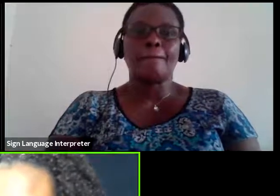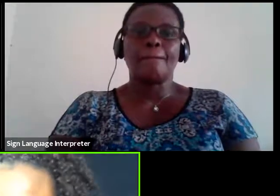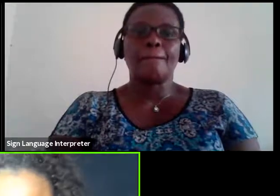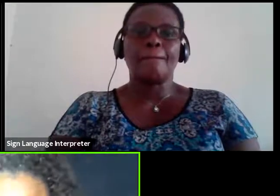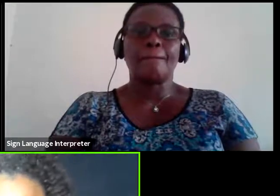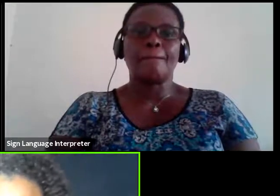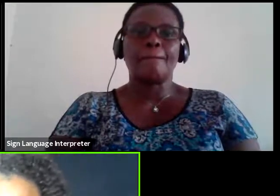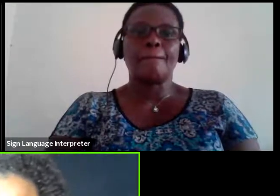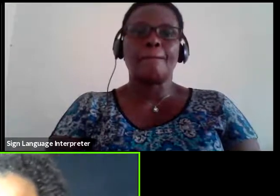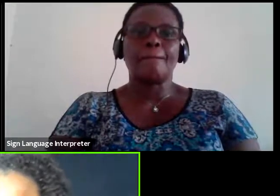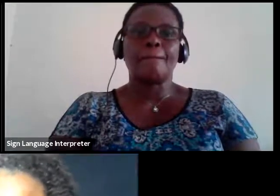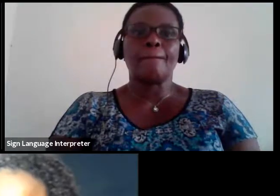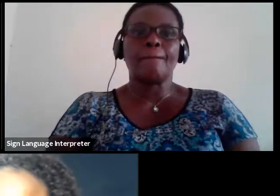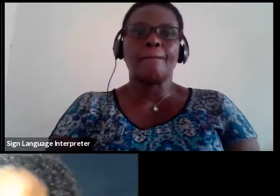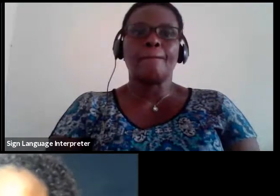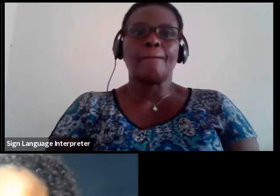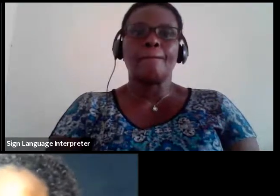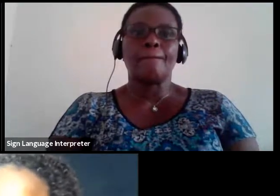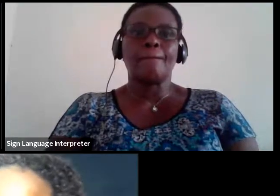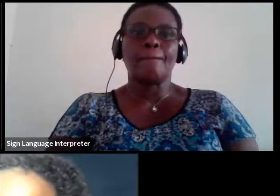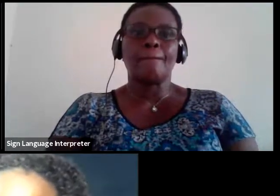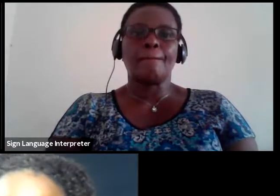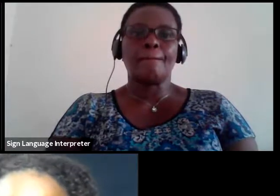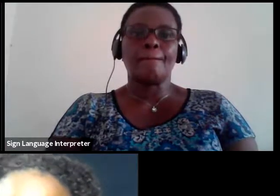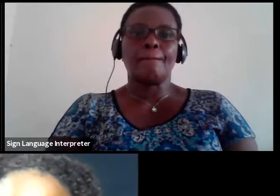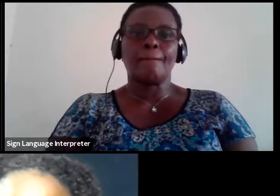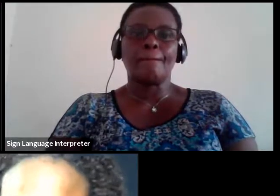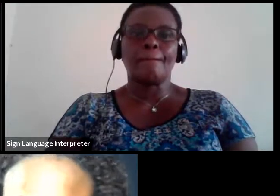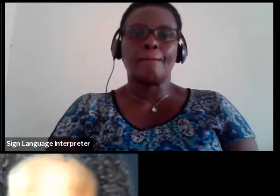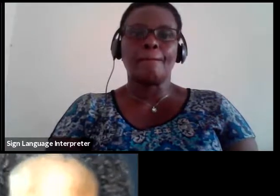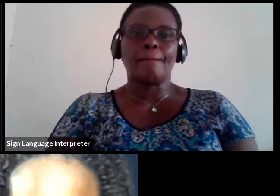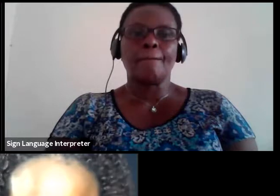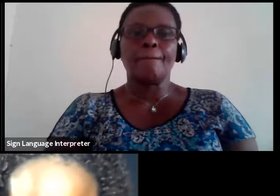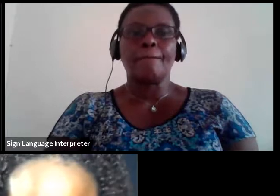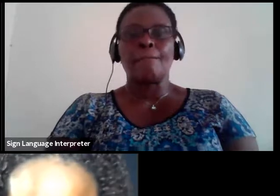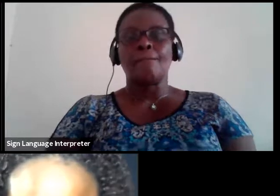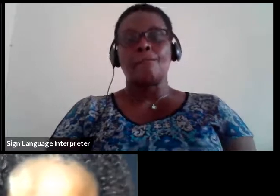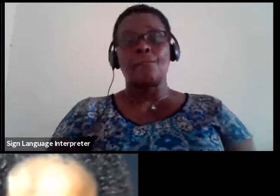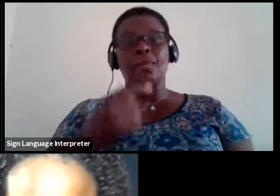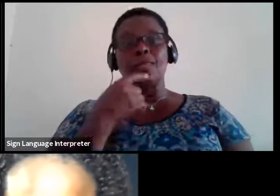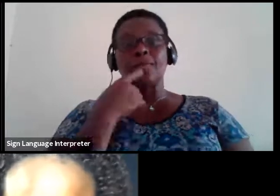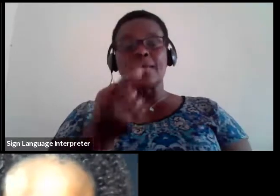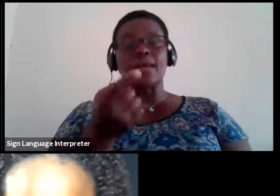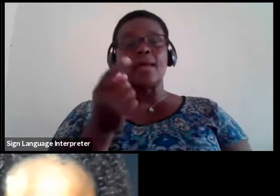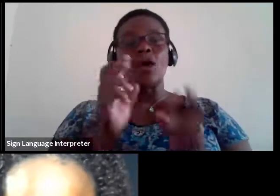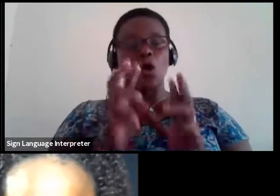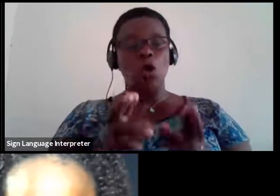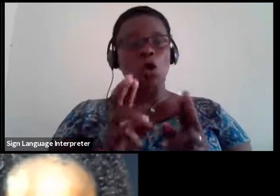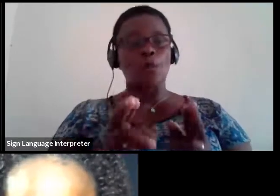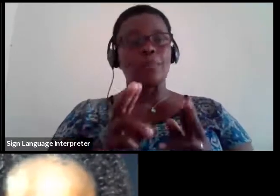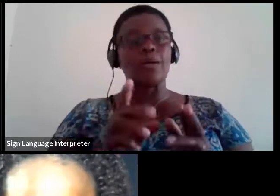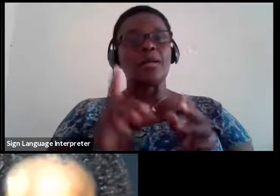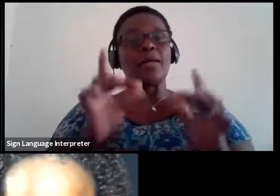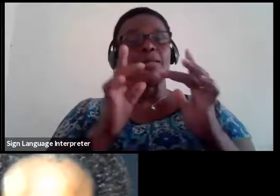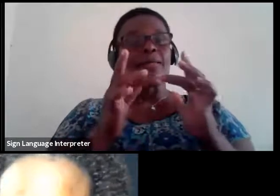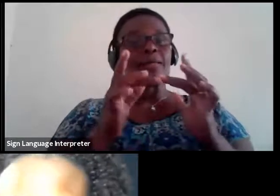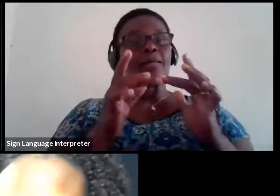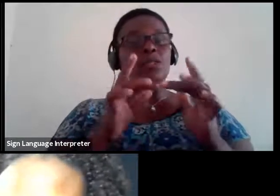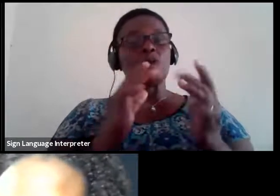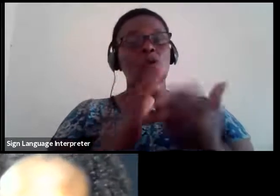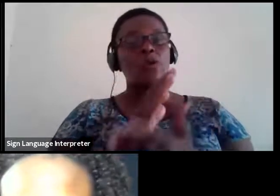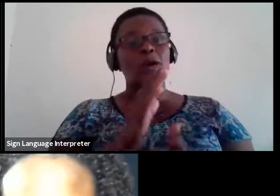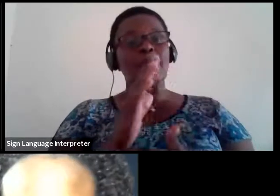Yes, apologies for my network. So I was saying I'm very hopeful for where the digital rights space is